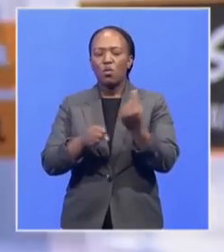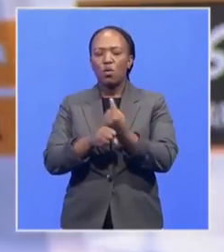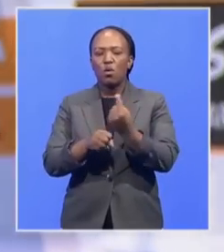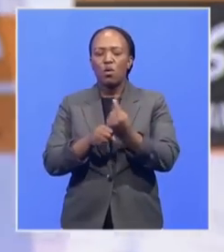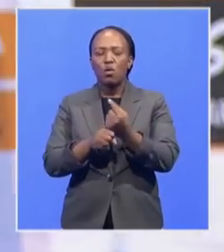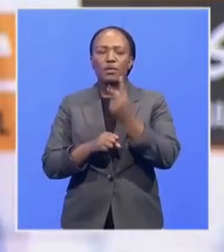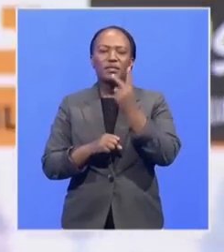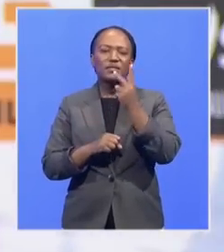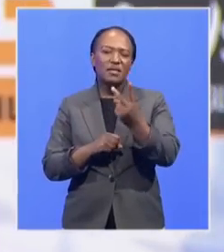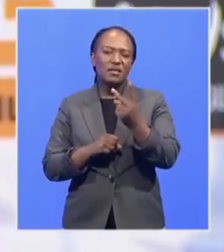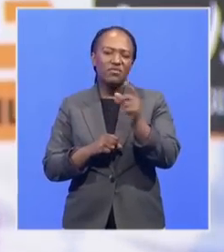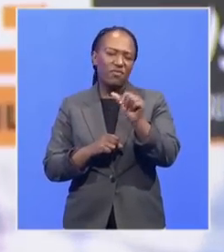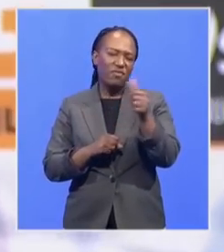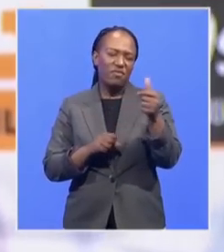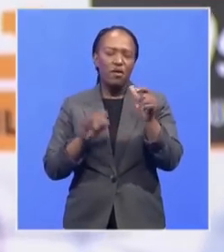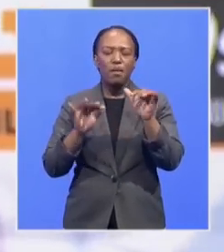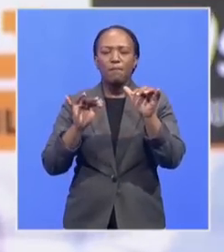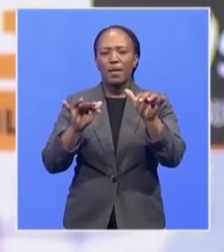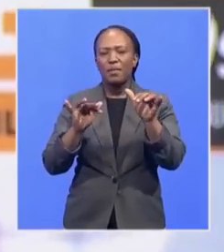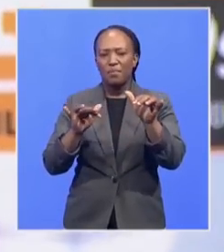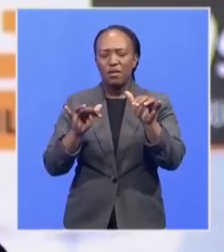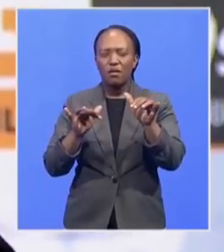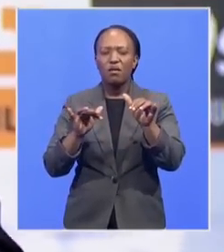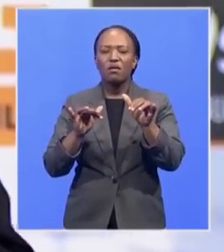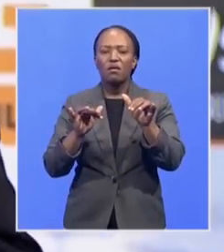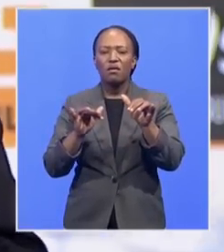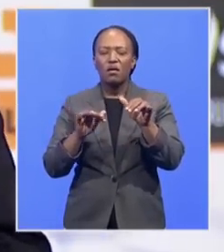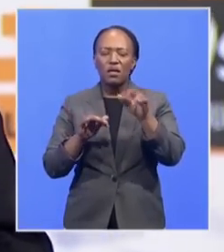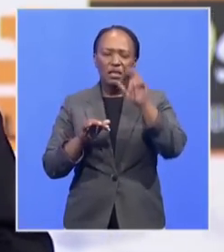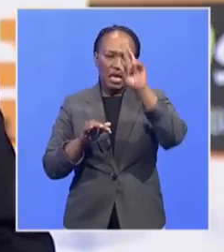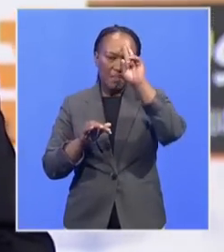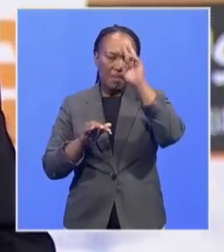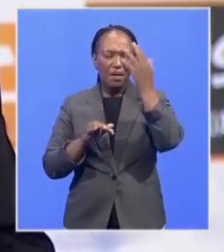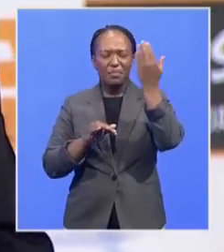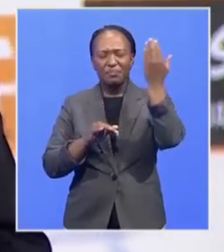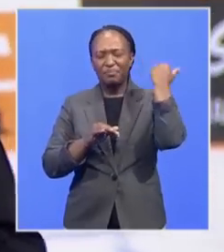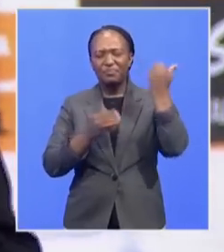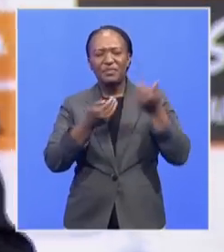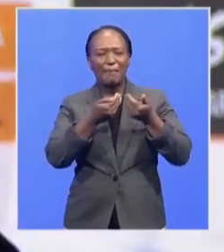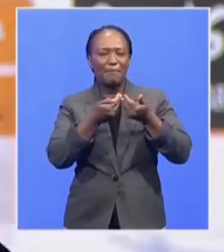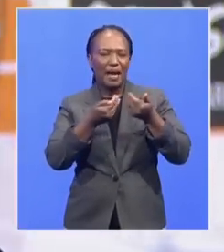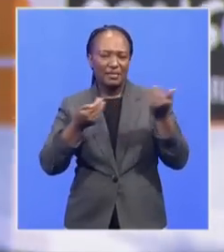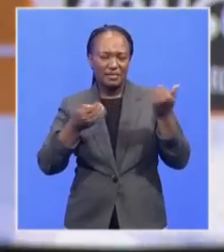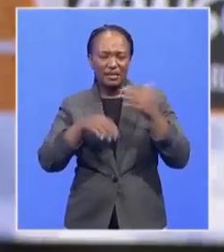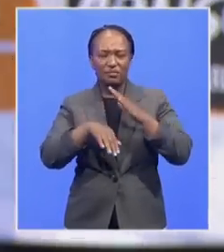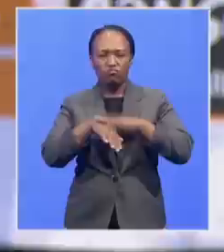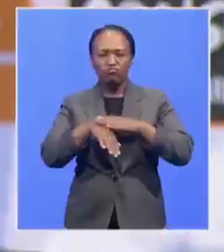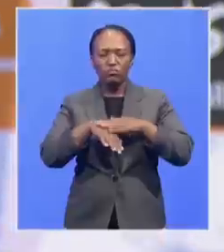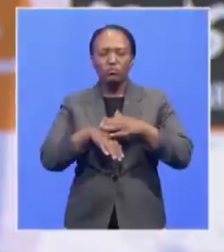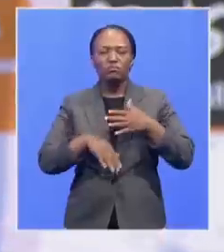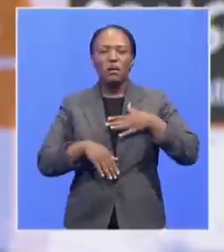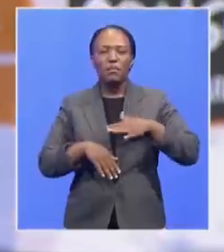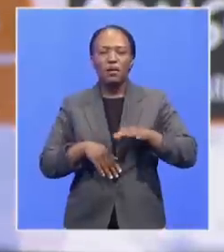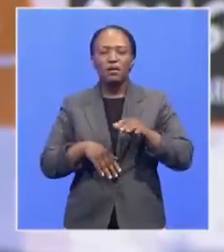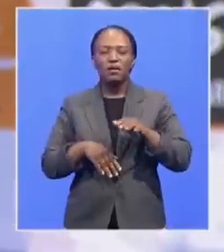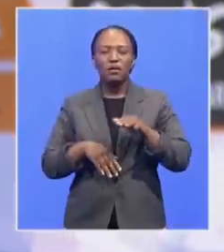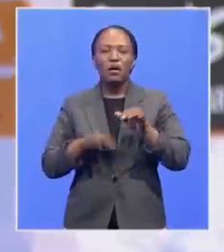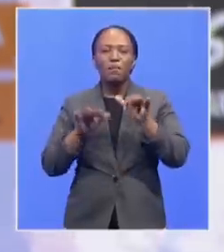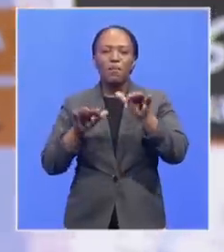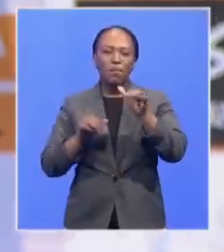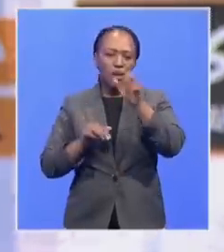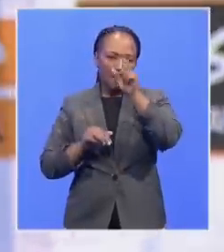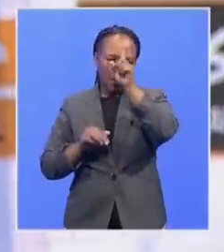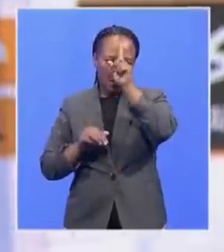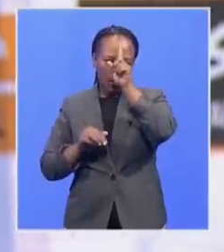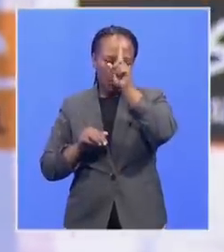ba bang ba ntse ba gopola apartheid ya kgale baba tla kore batu baba nso baska bale